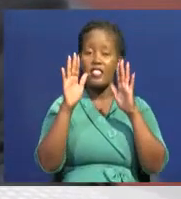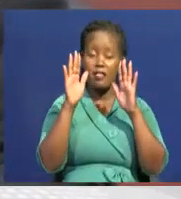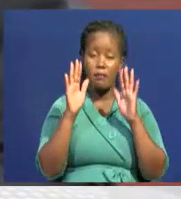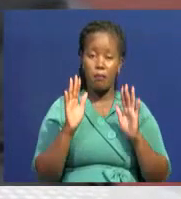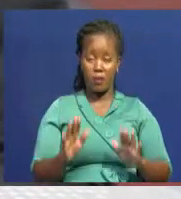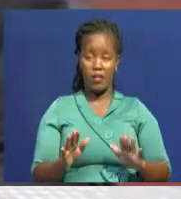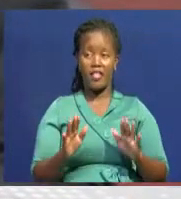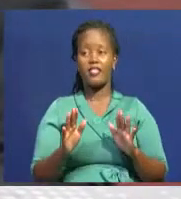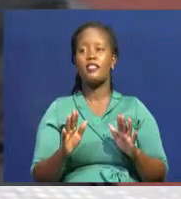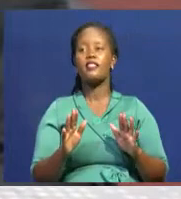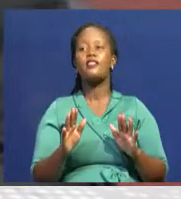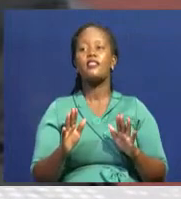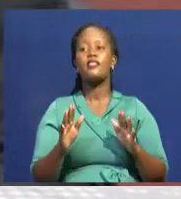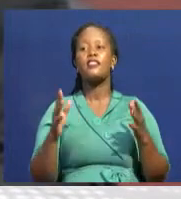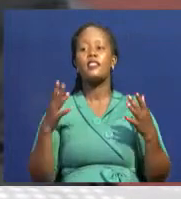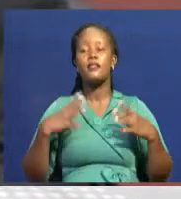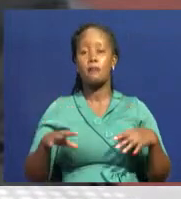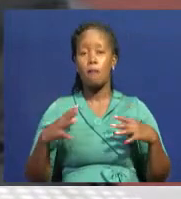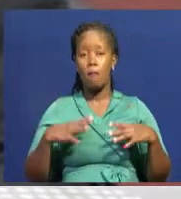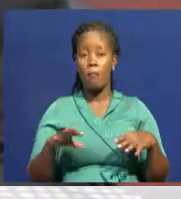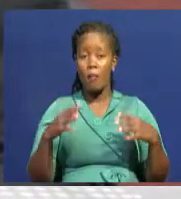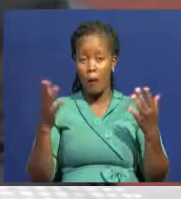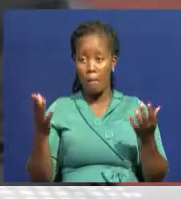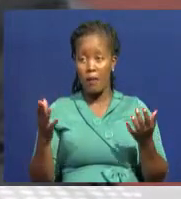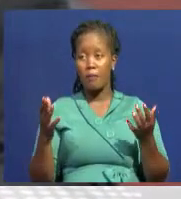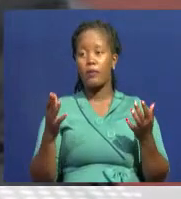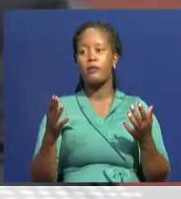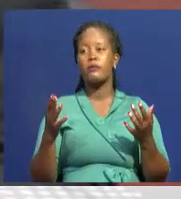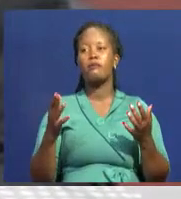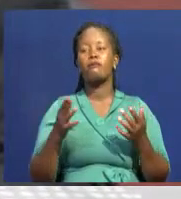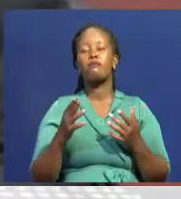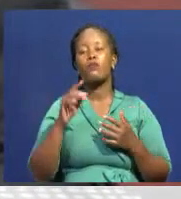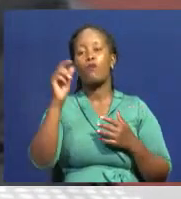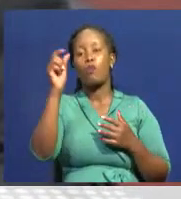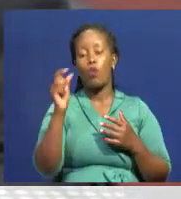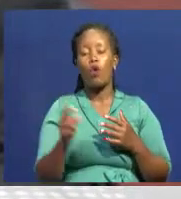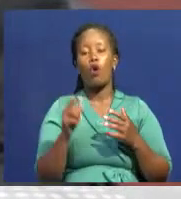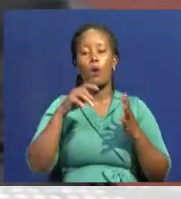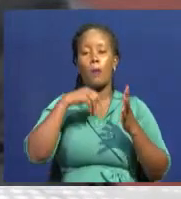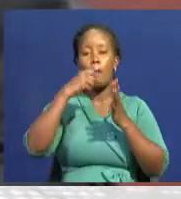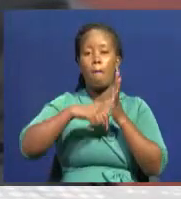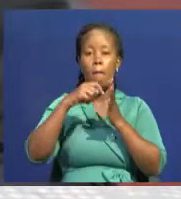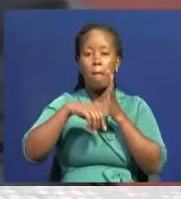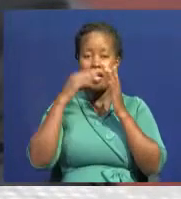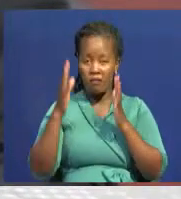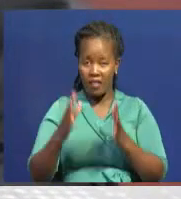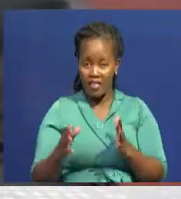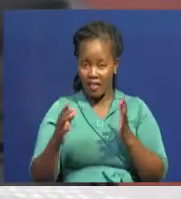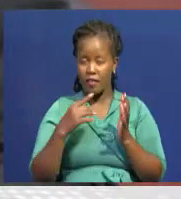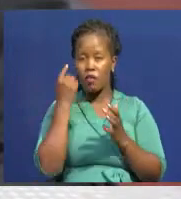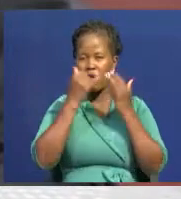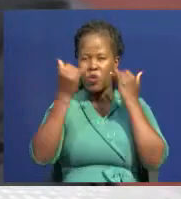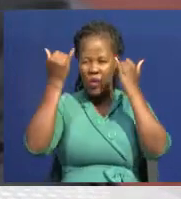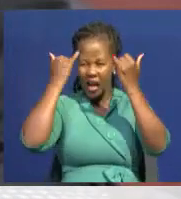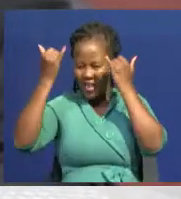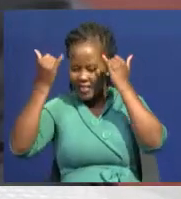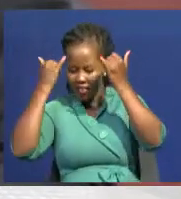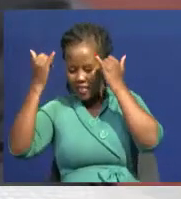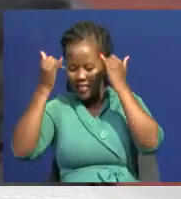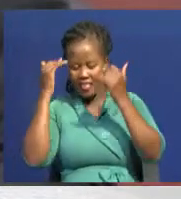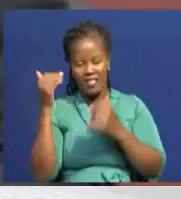in itself. People, our local manufacturers, people with innovative ideas, you find that they're not